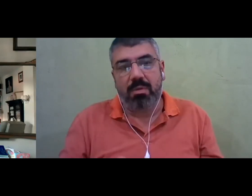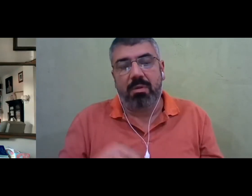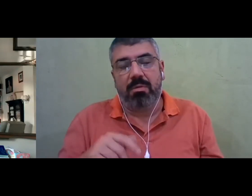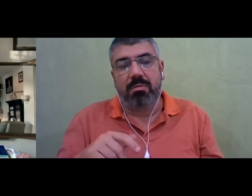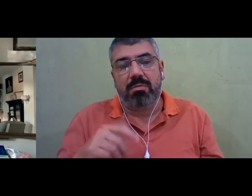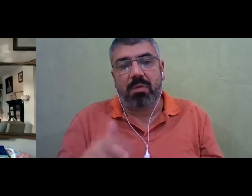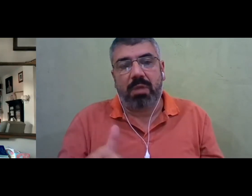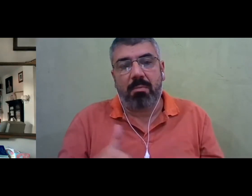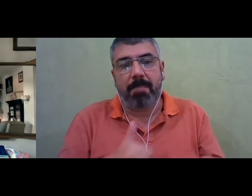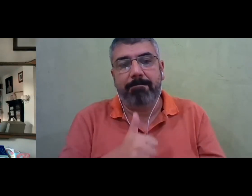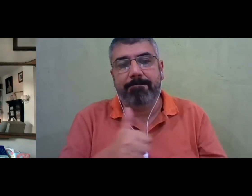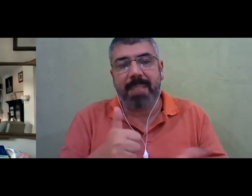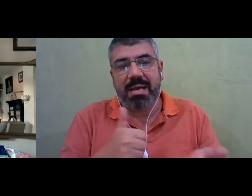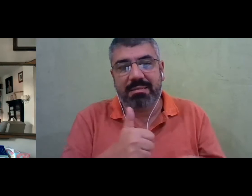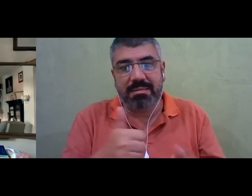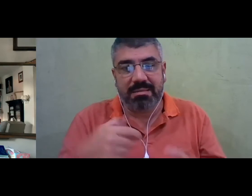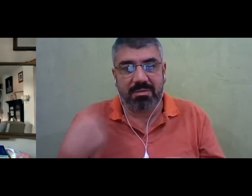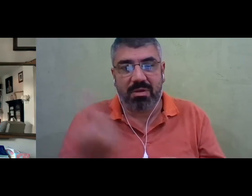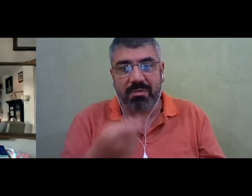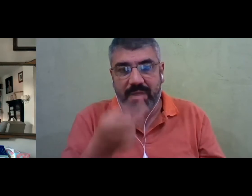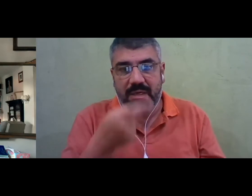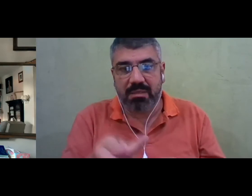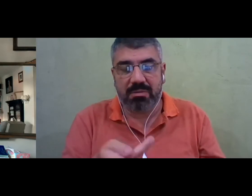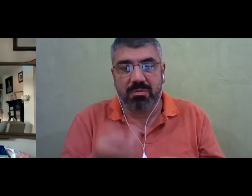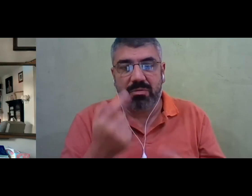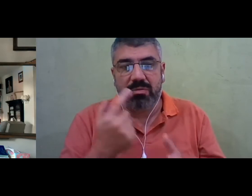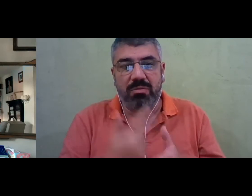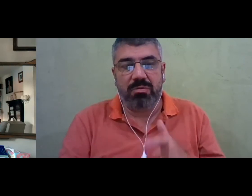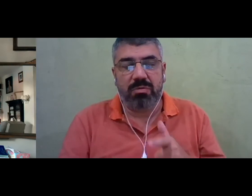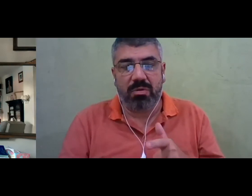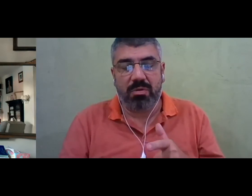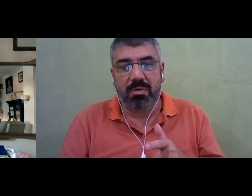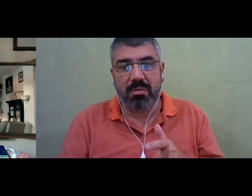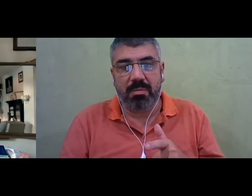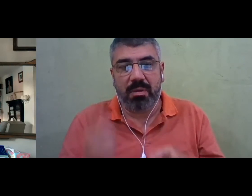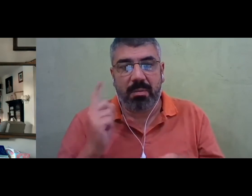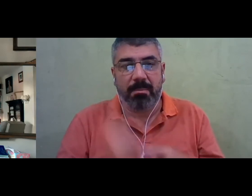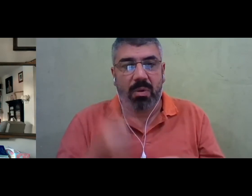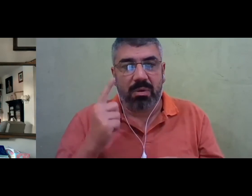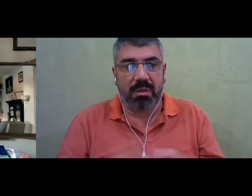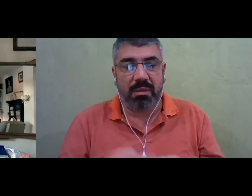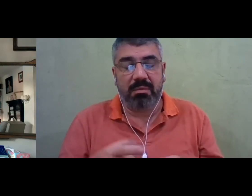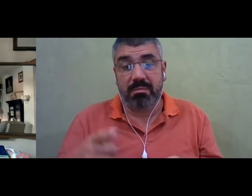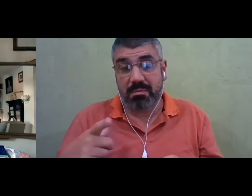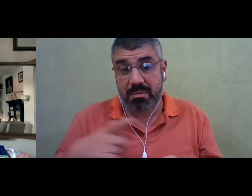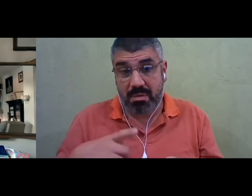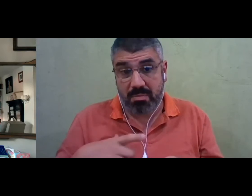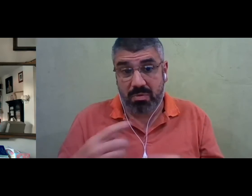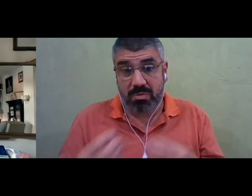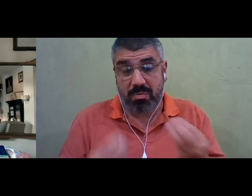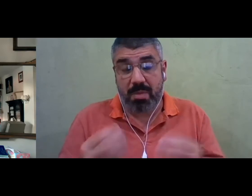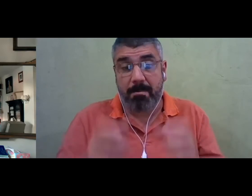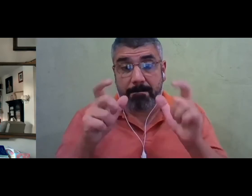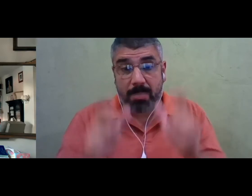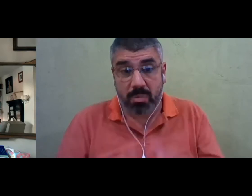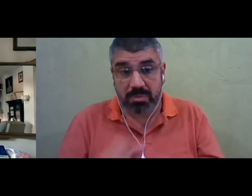someone whose position is that of a minority of people. Even though they may triumph today, ultimately we have a sounder